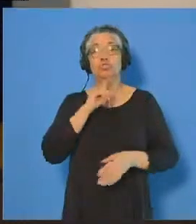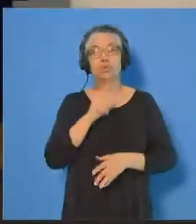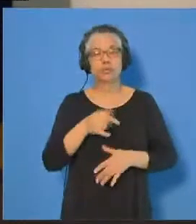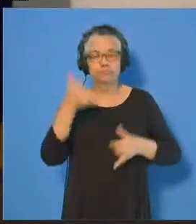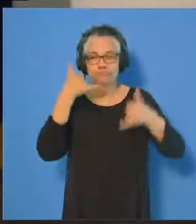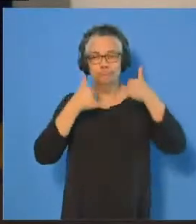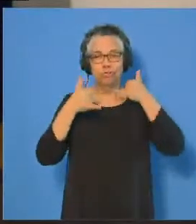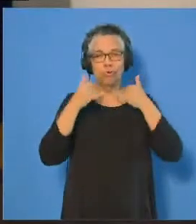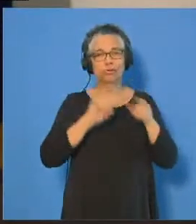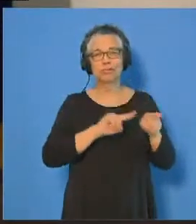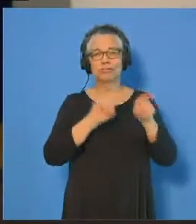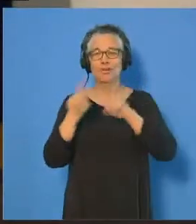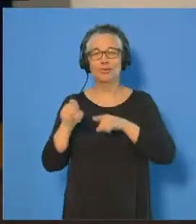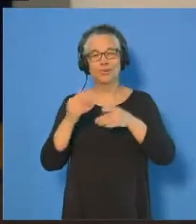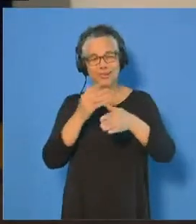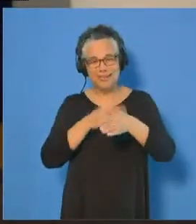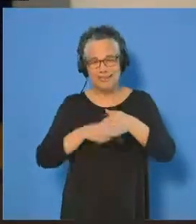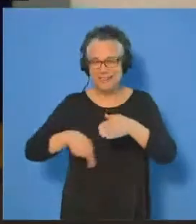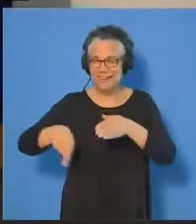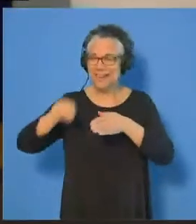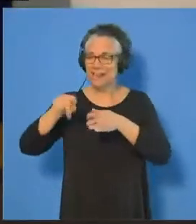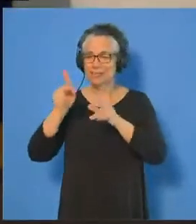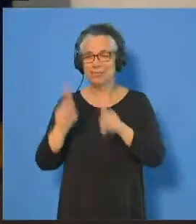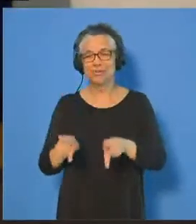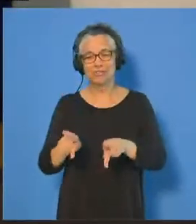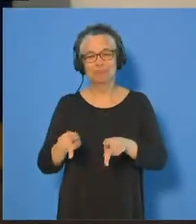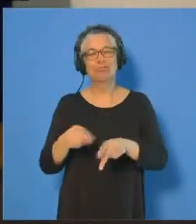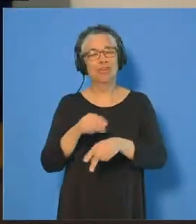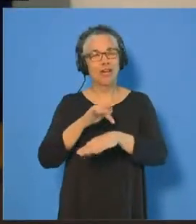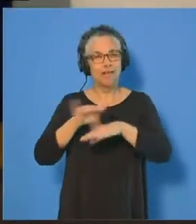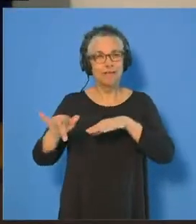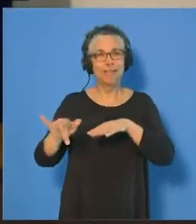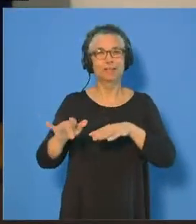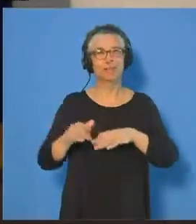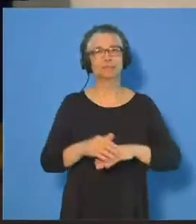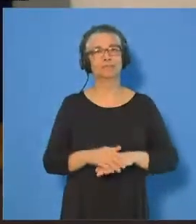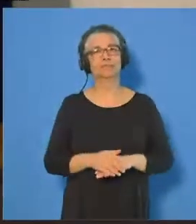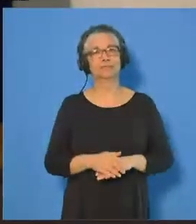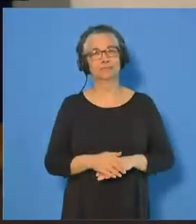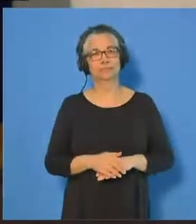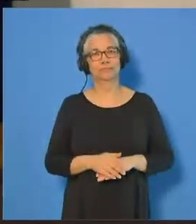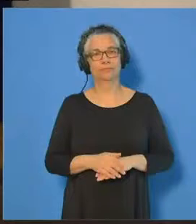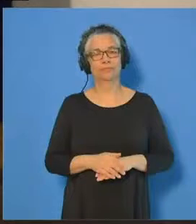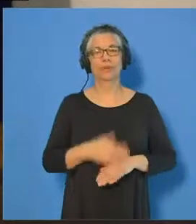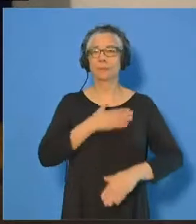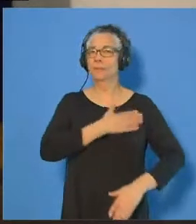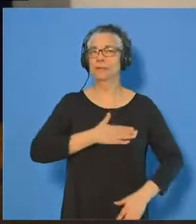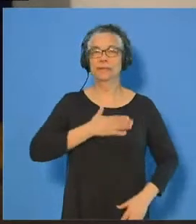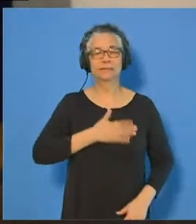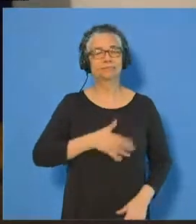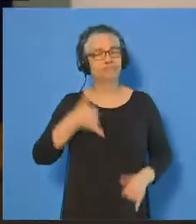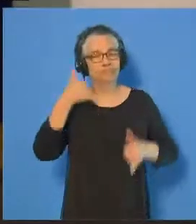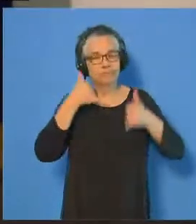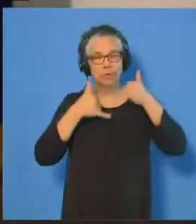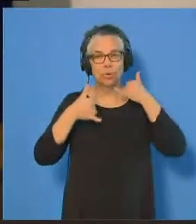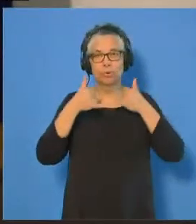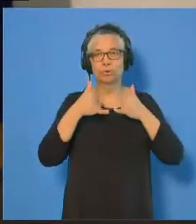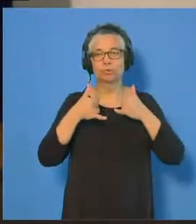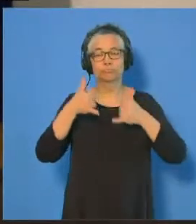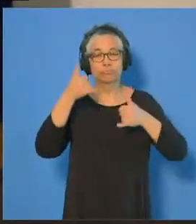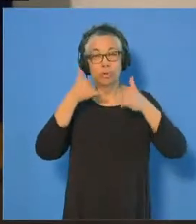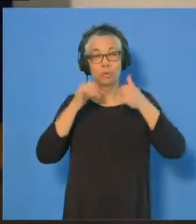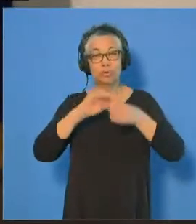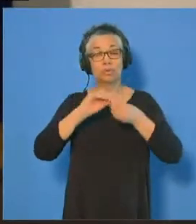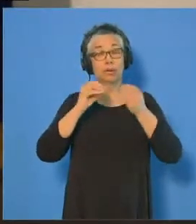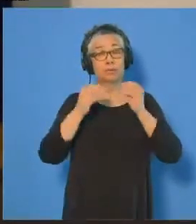the next available customer service representative. Please call the call center